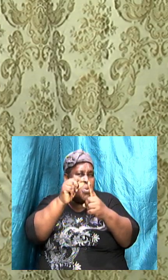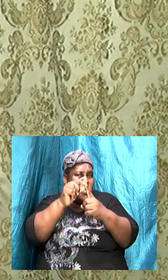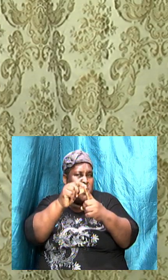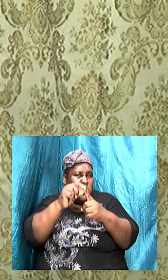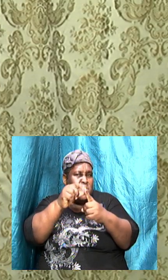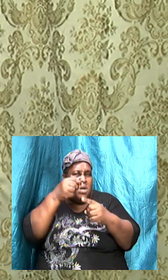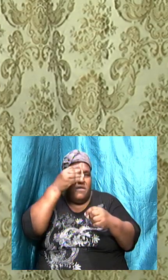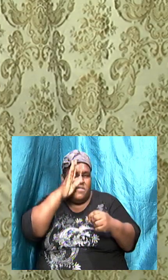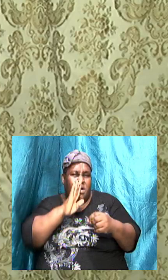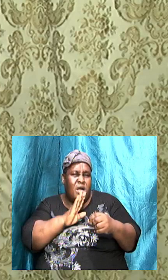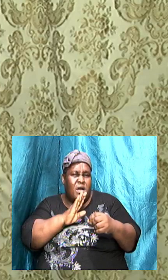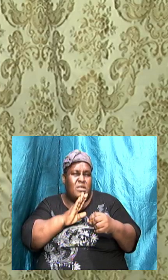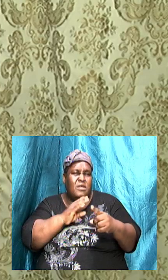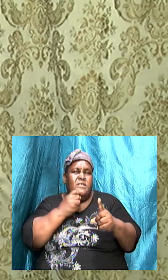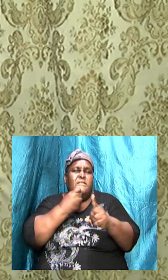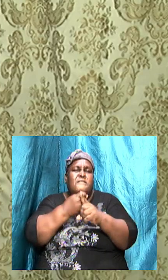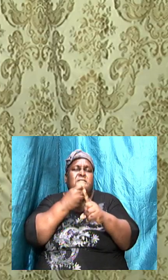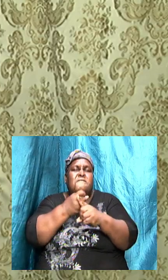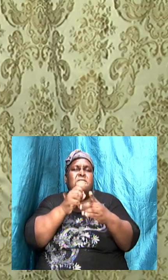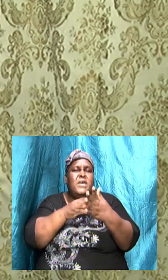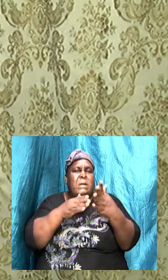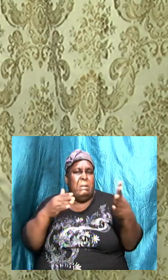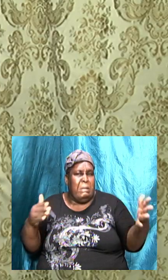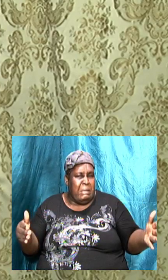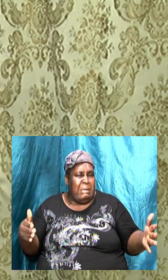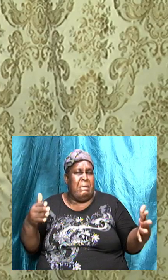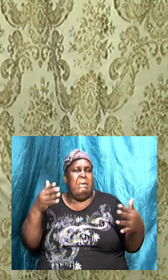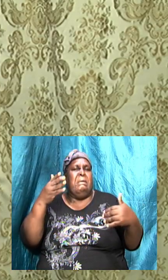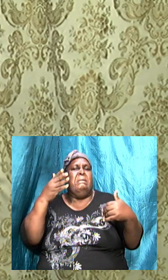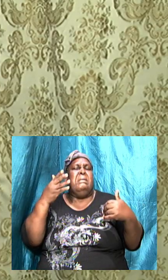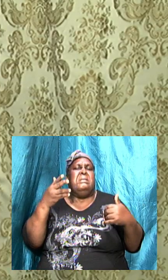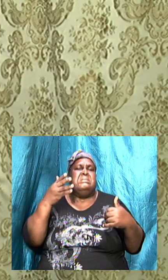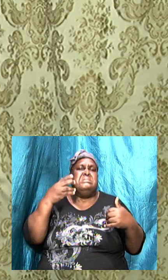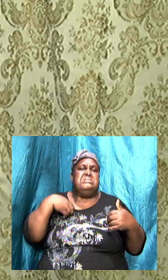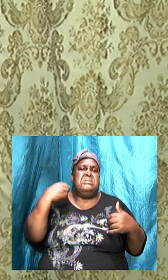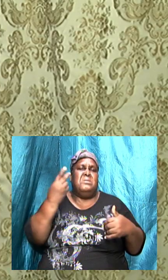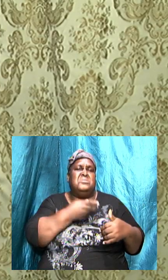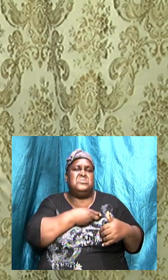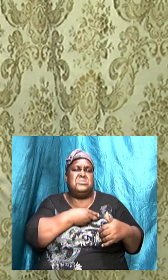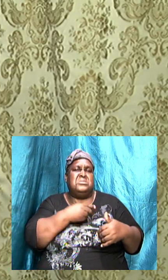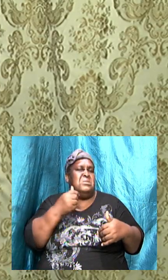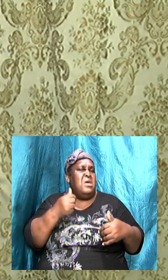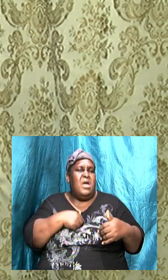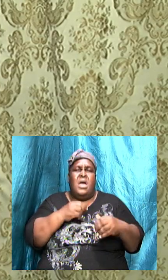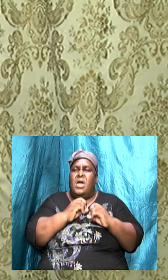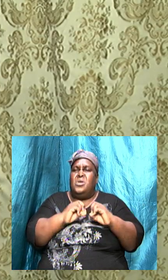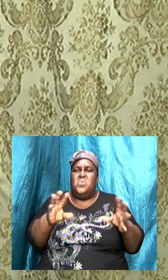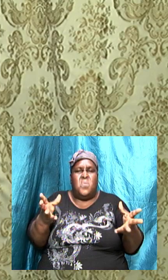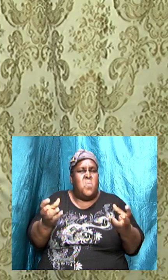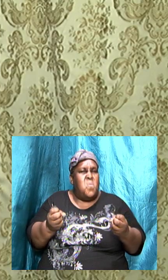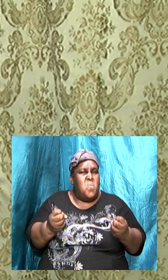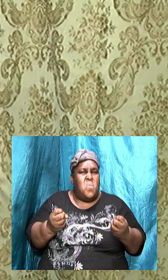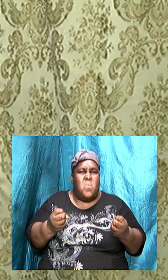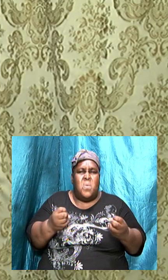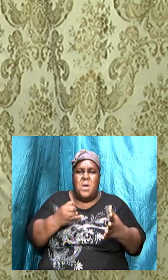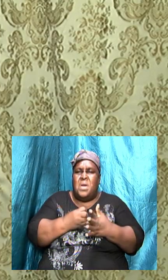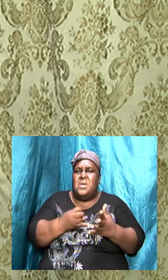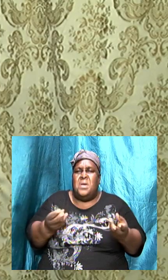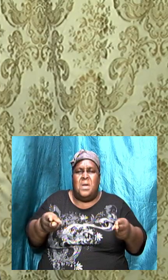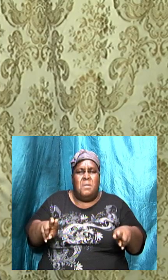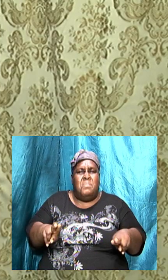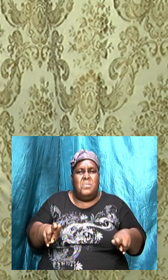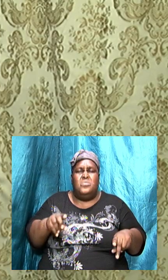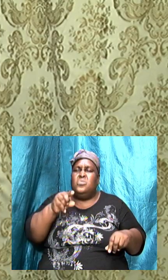us. I don't want that to happen. You don't need for that to happen. What is important, brothers and sisters, is that